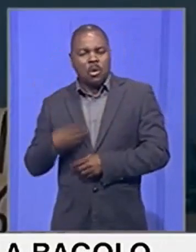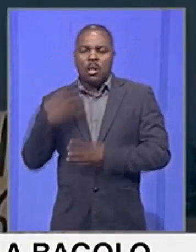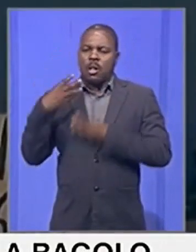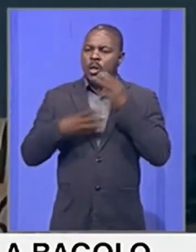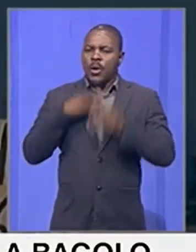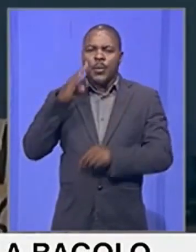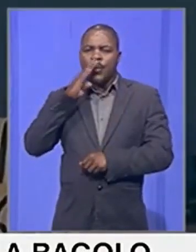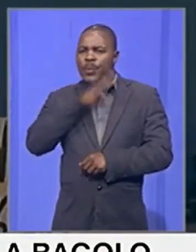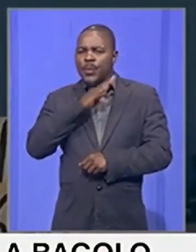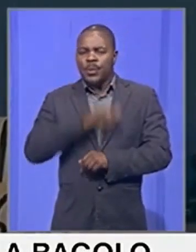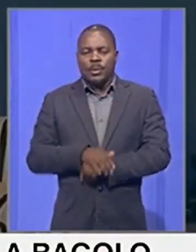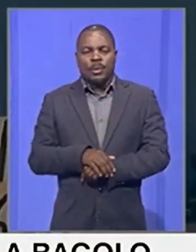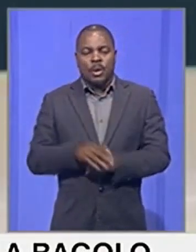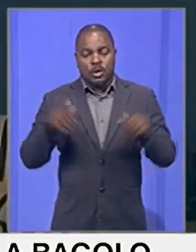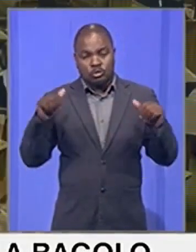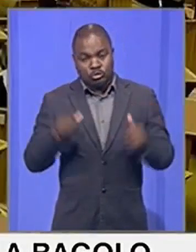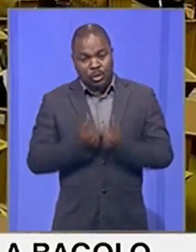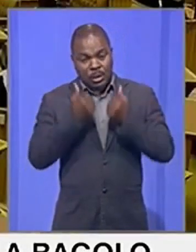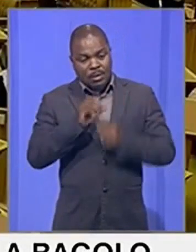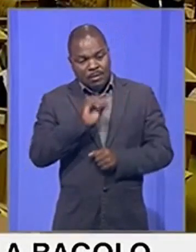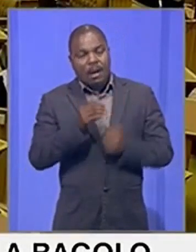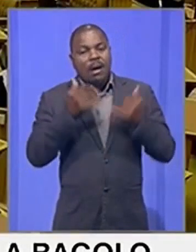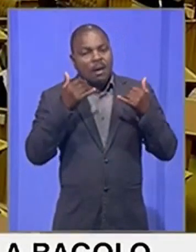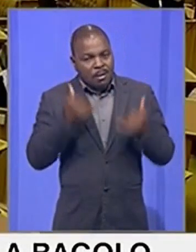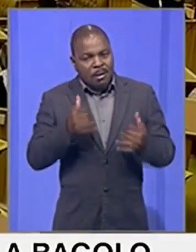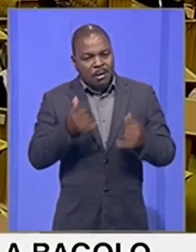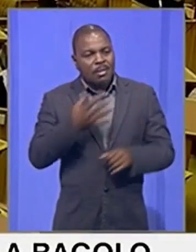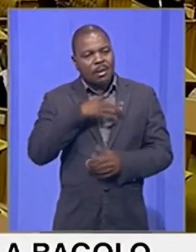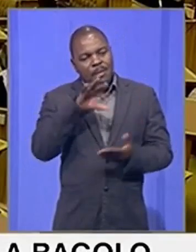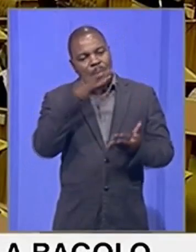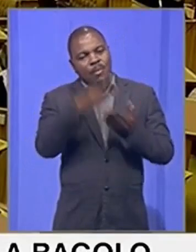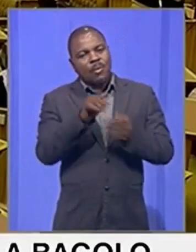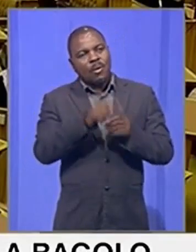ba segosi ba okelediwe dituelo.